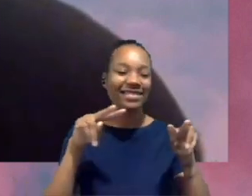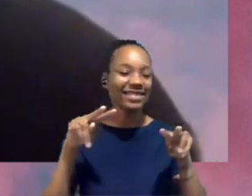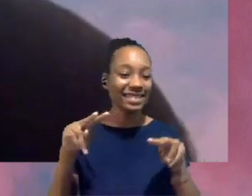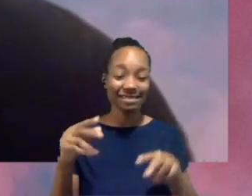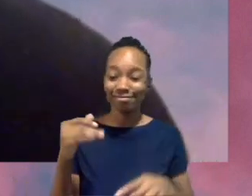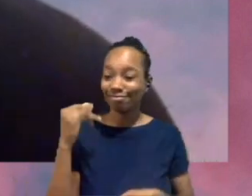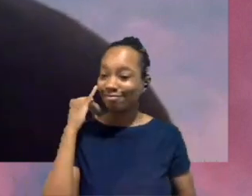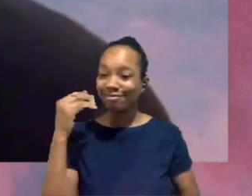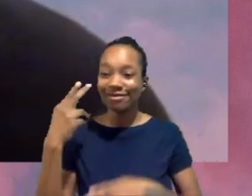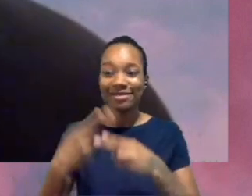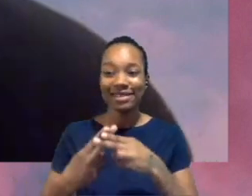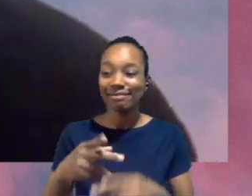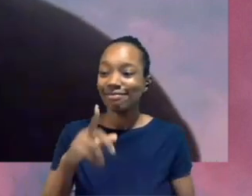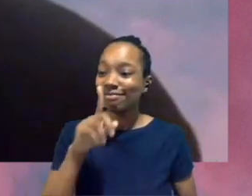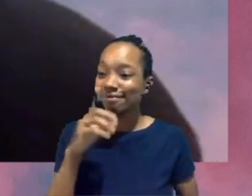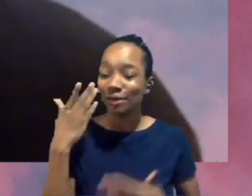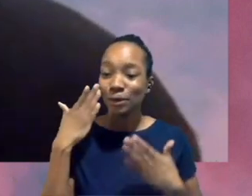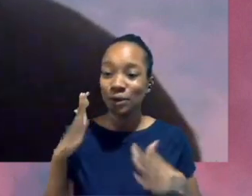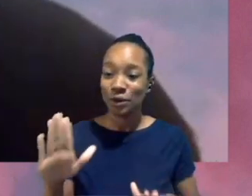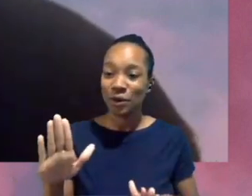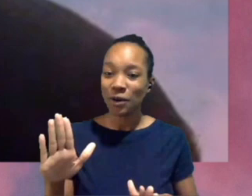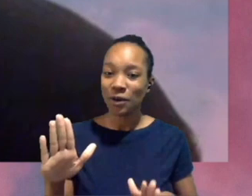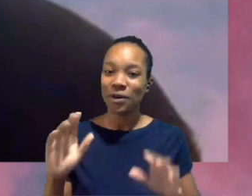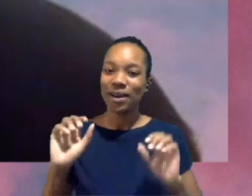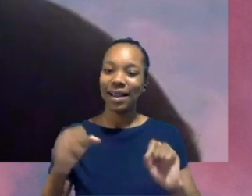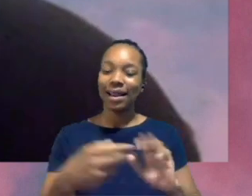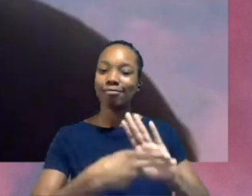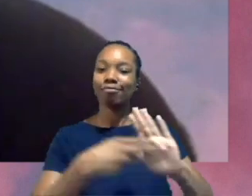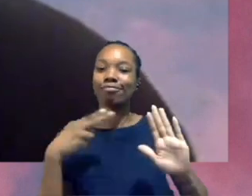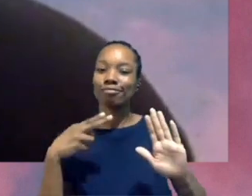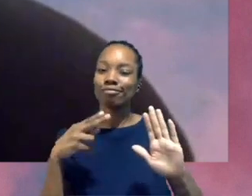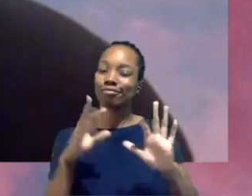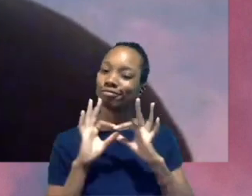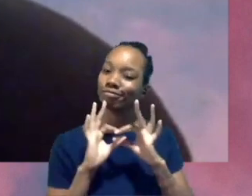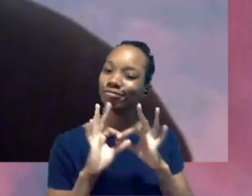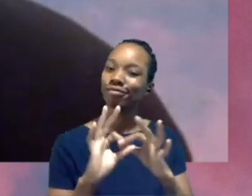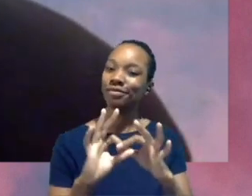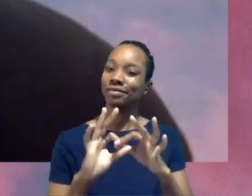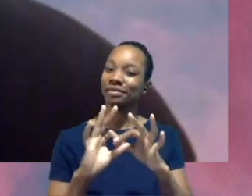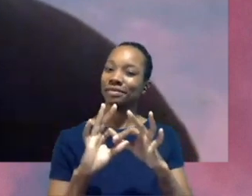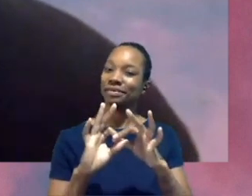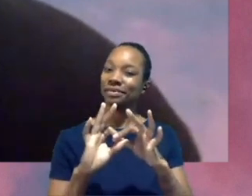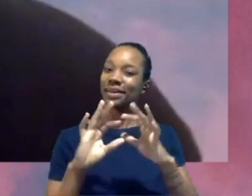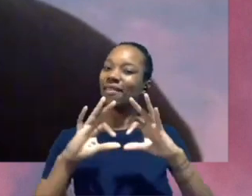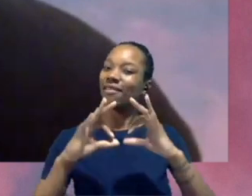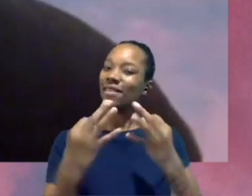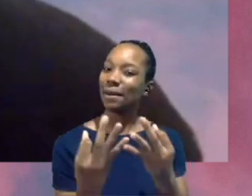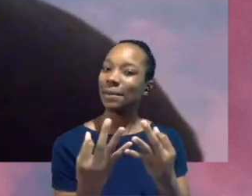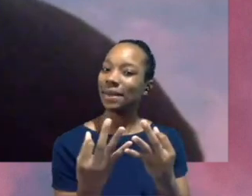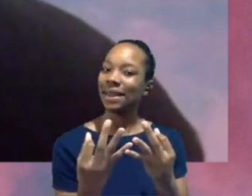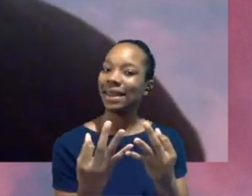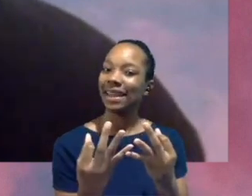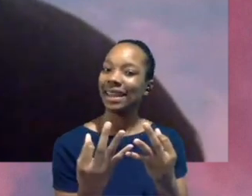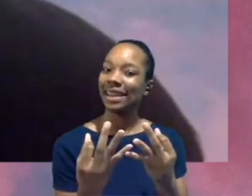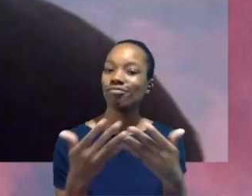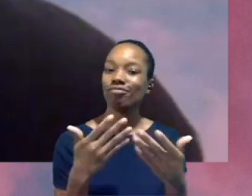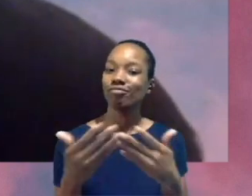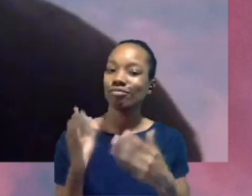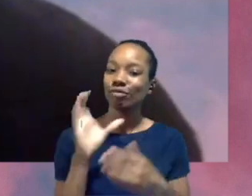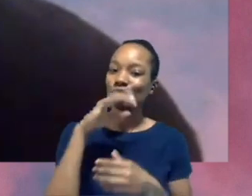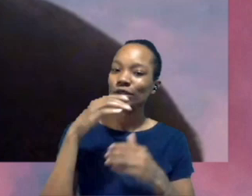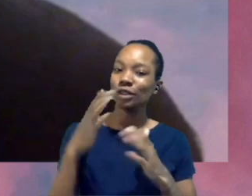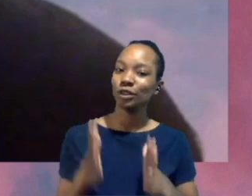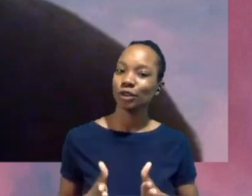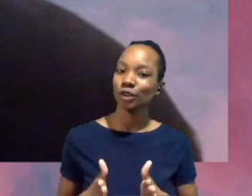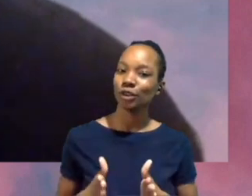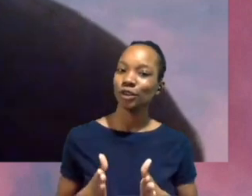them kuya or ate. We celebrate strangers as family. You can see Don Mabolon